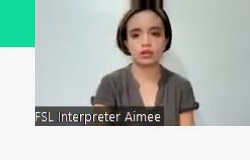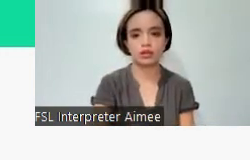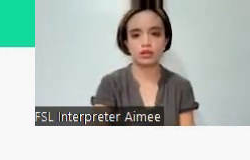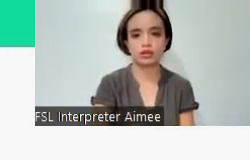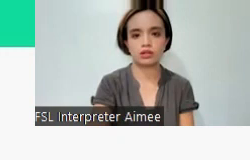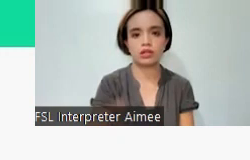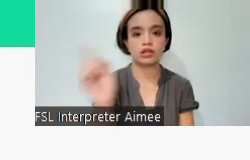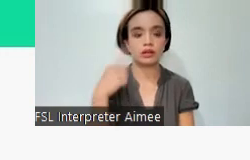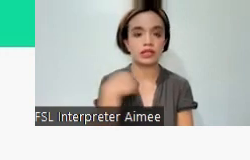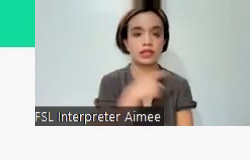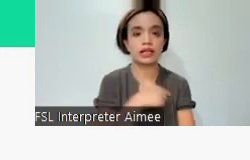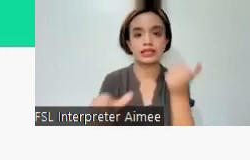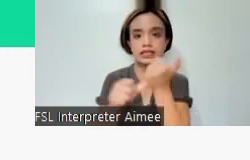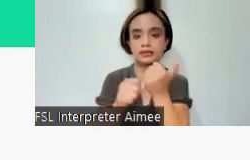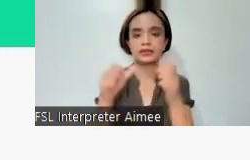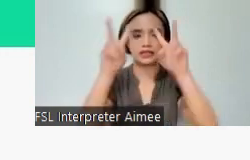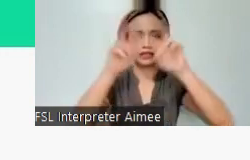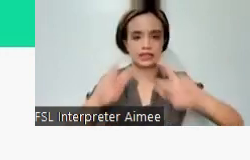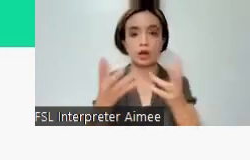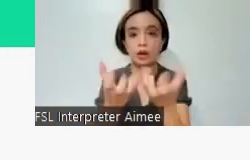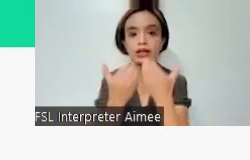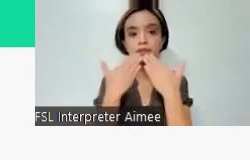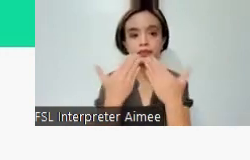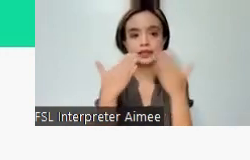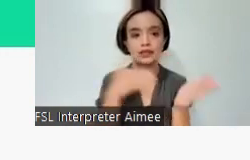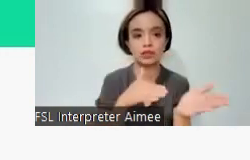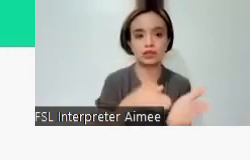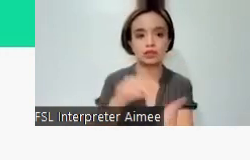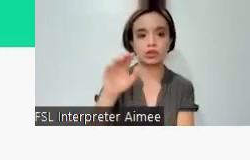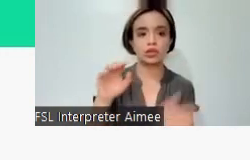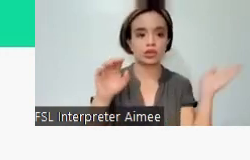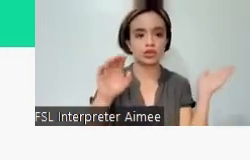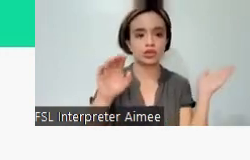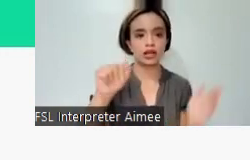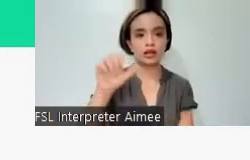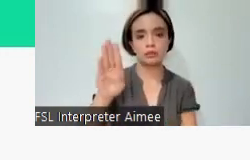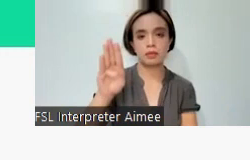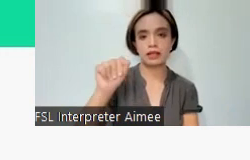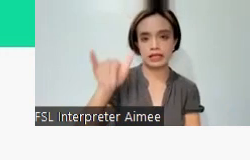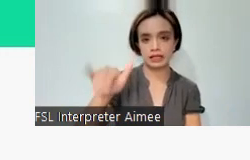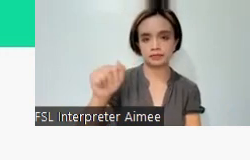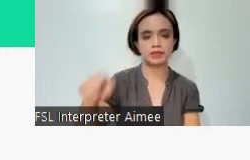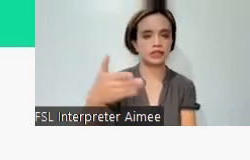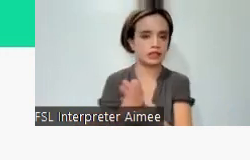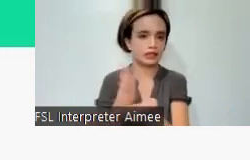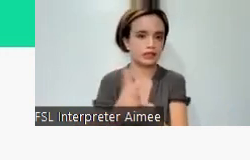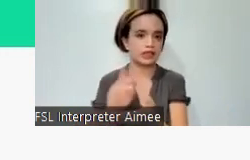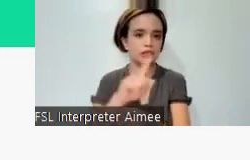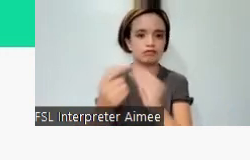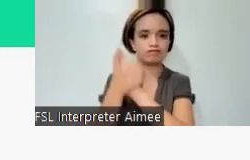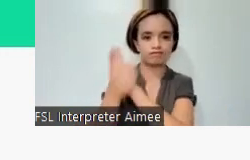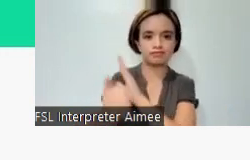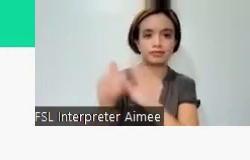research. First, we would like to thank Dr. Eufrasio Abaya for sharing his knowledge and insights in a brown bag